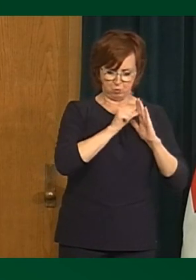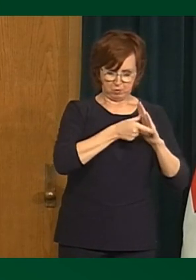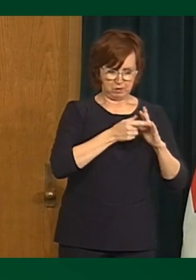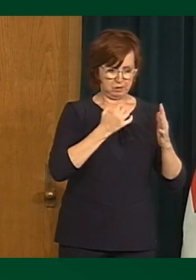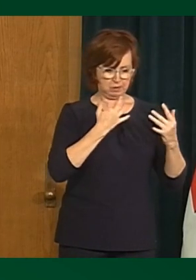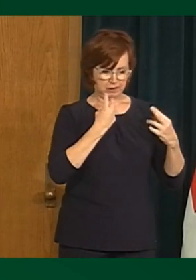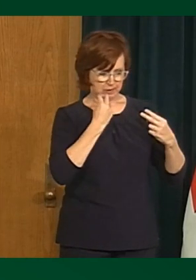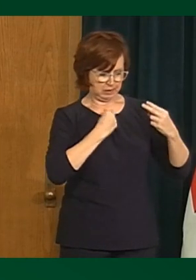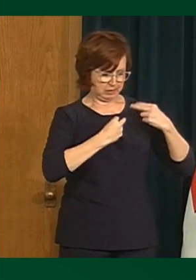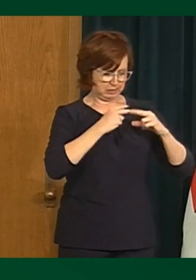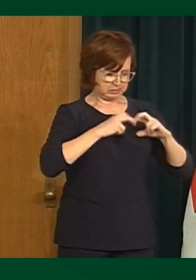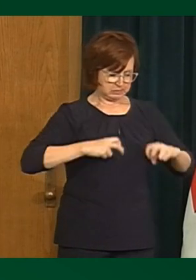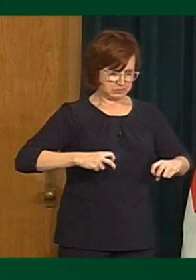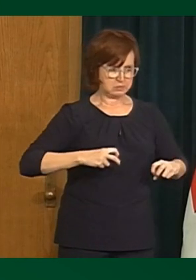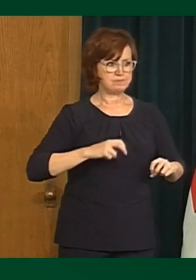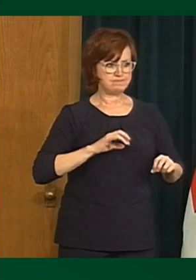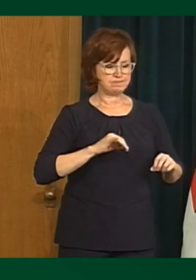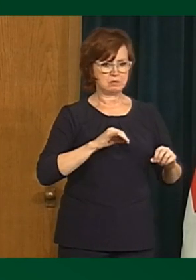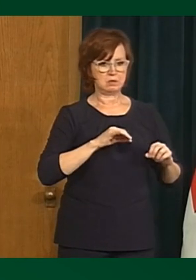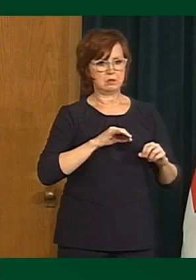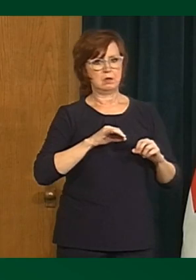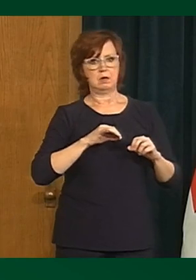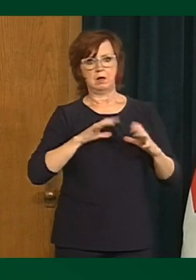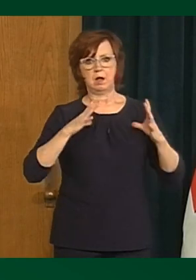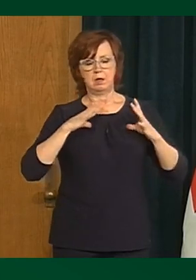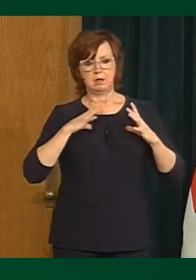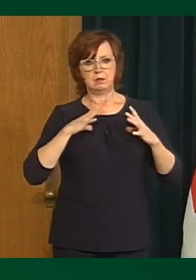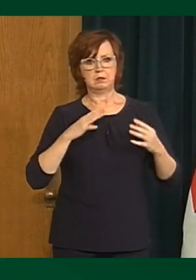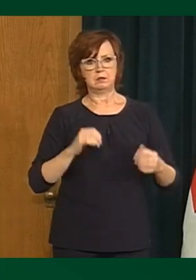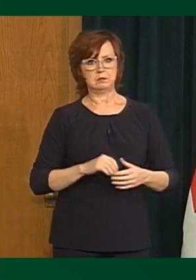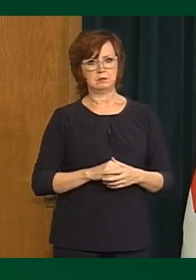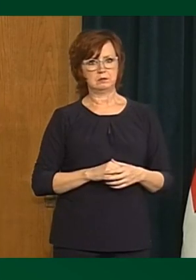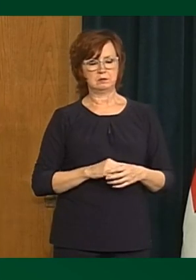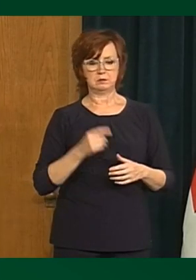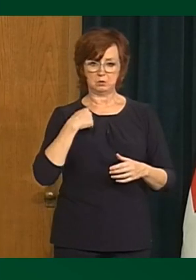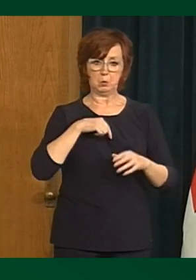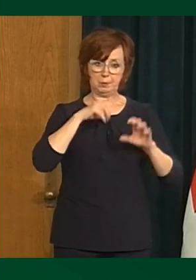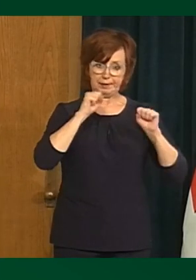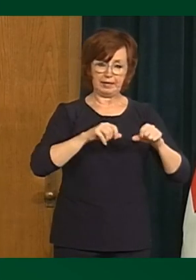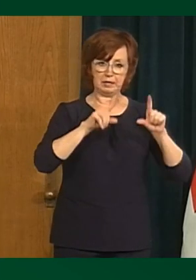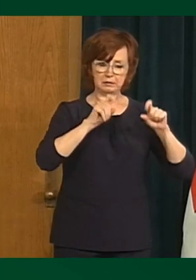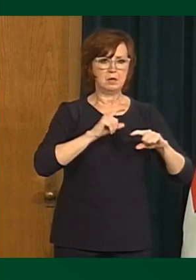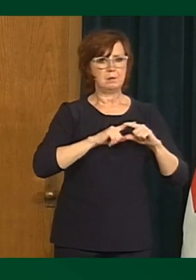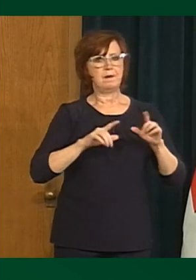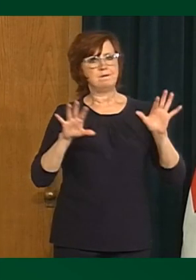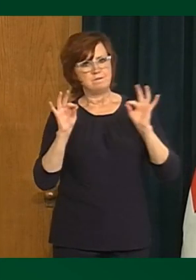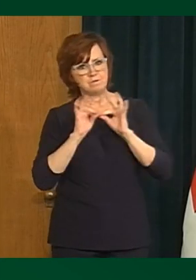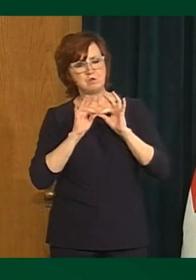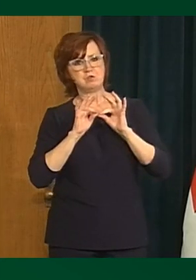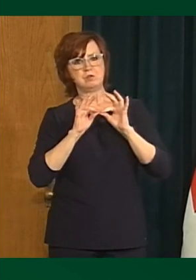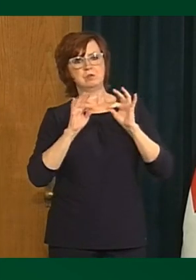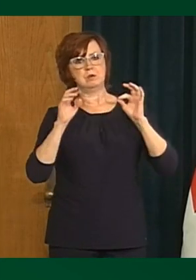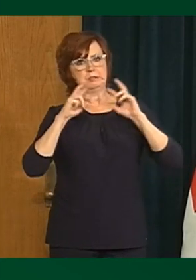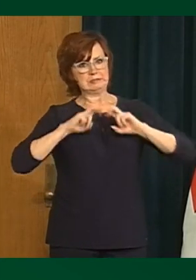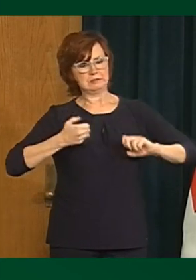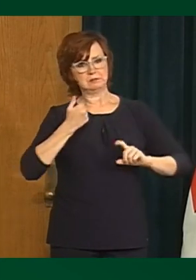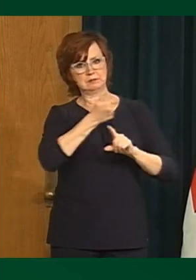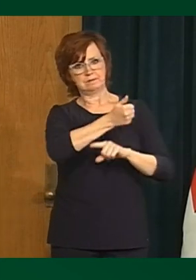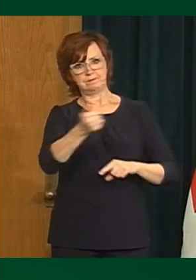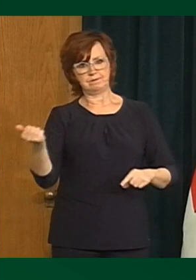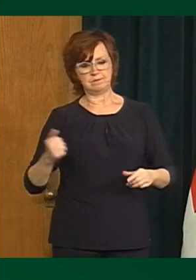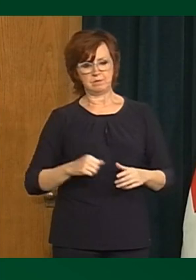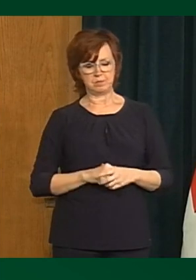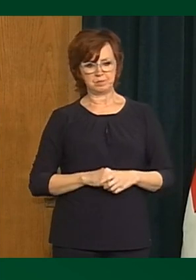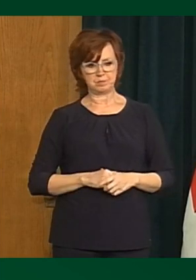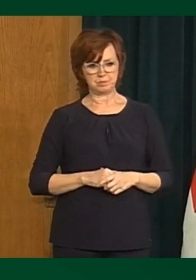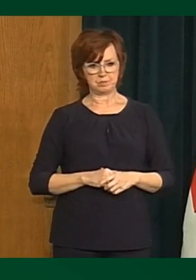to just stay home for a bit. And I think so testing is important not just for yourself and your family's health, but for us,